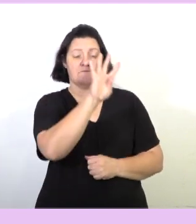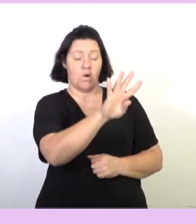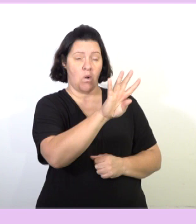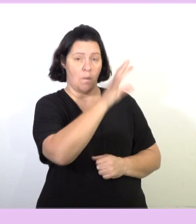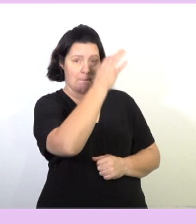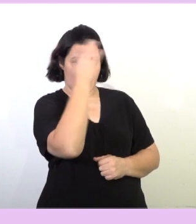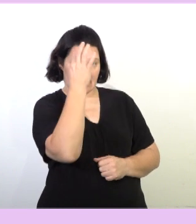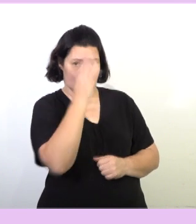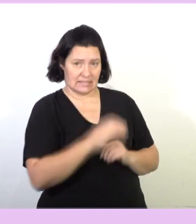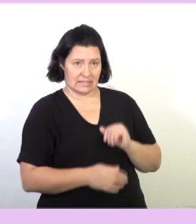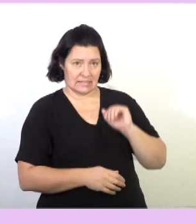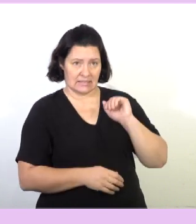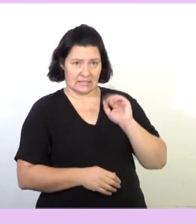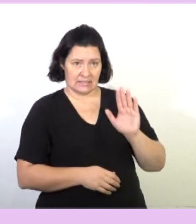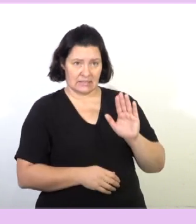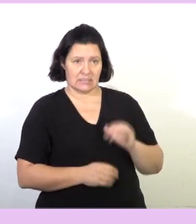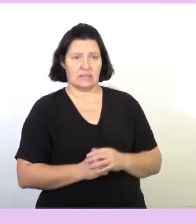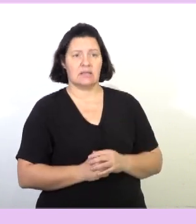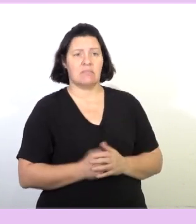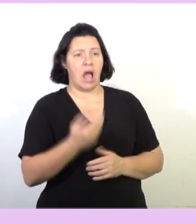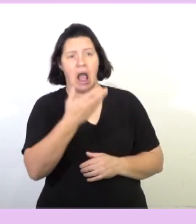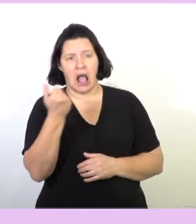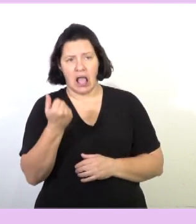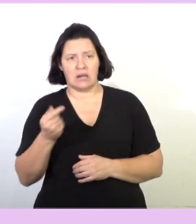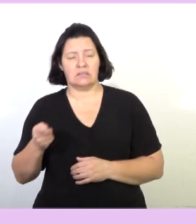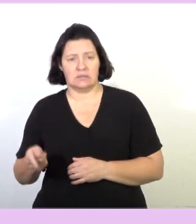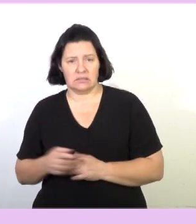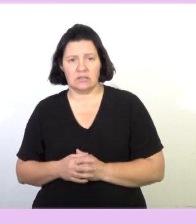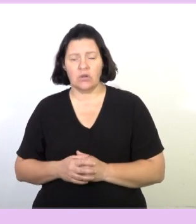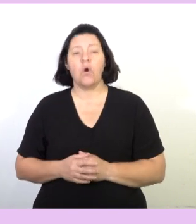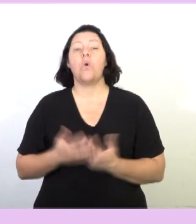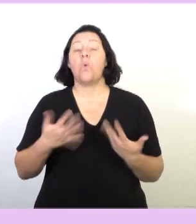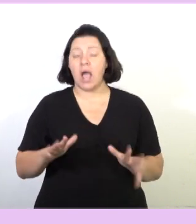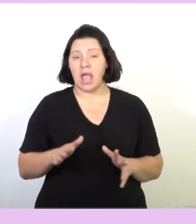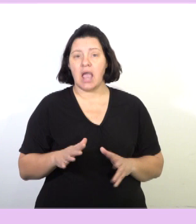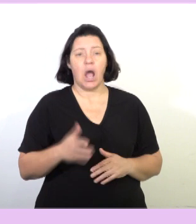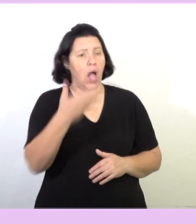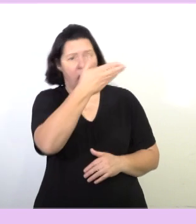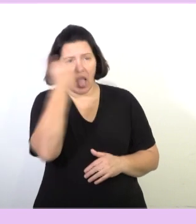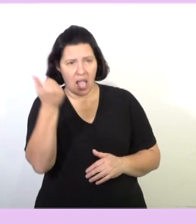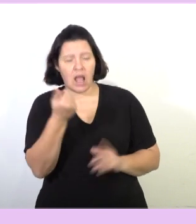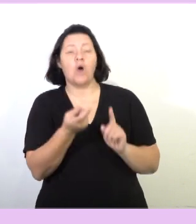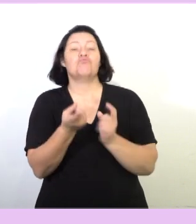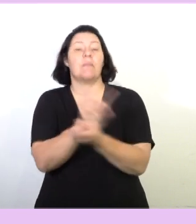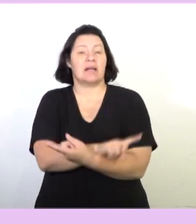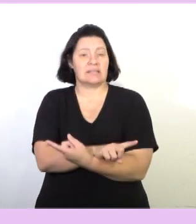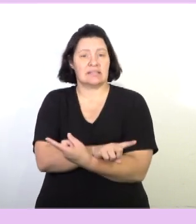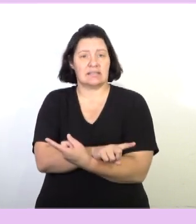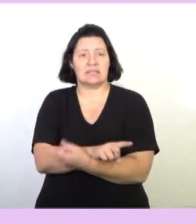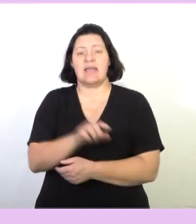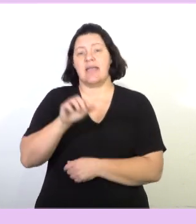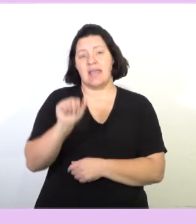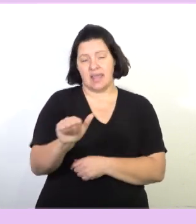4 minutes. Our unknown, it is this side. In this case, our unknown, we can replace it